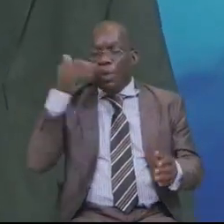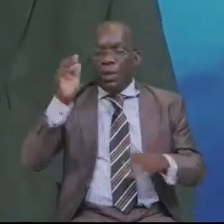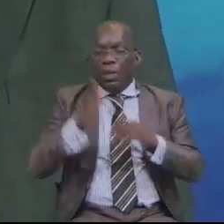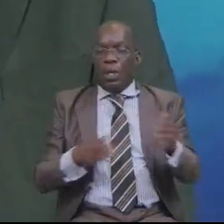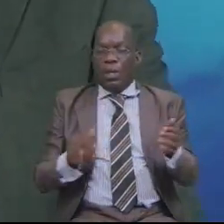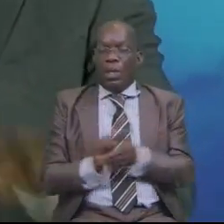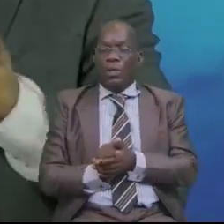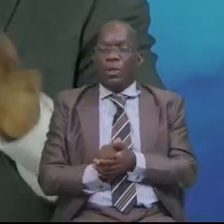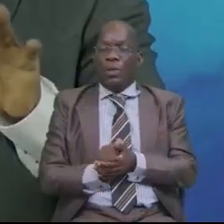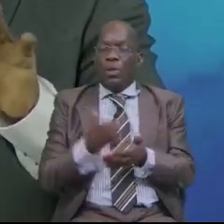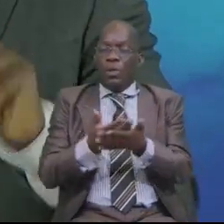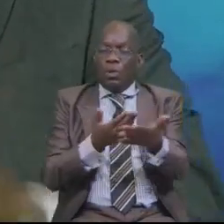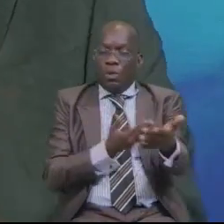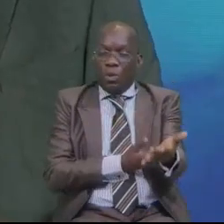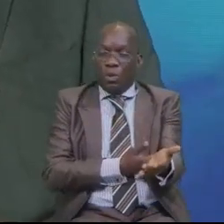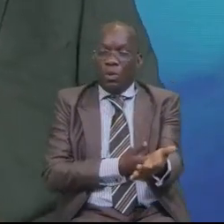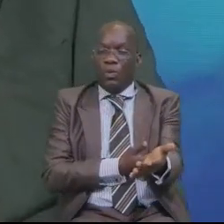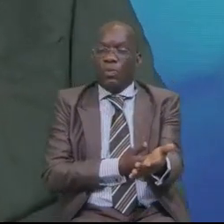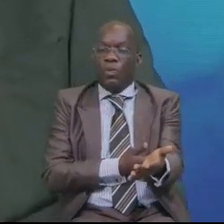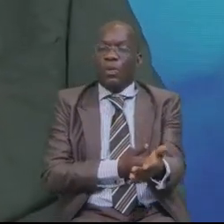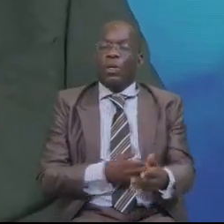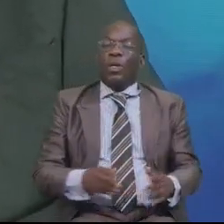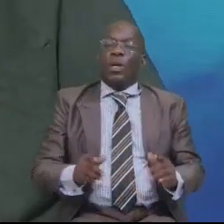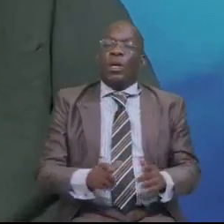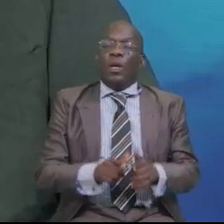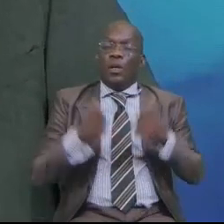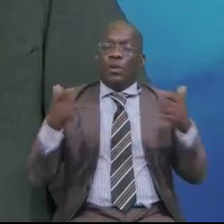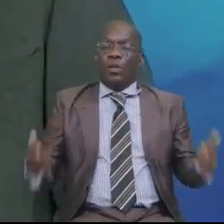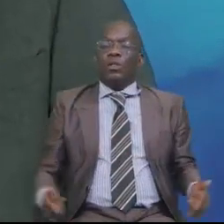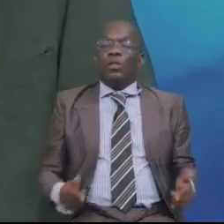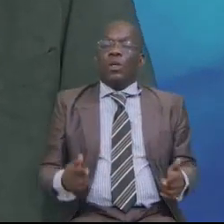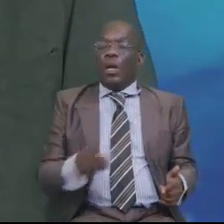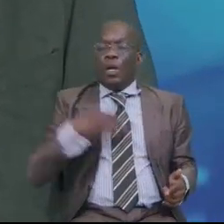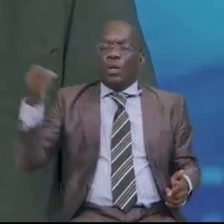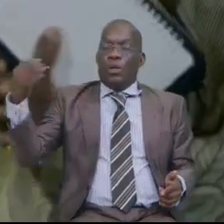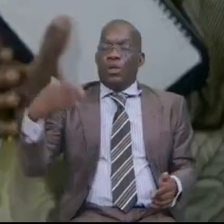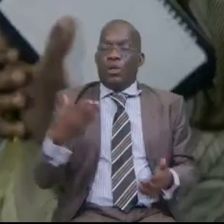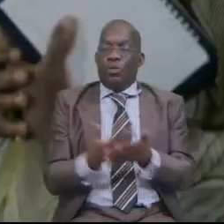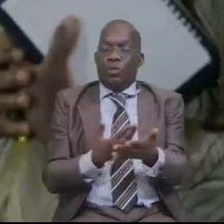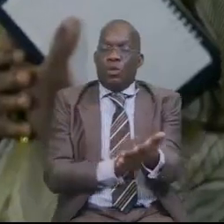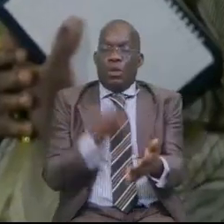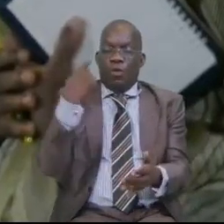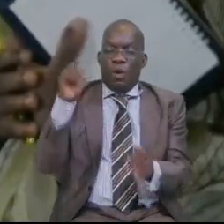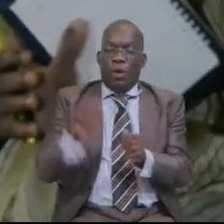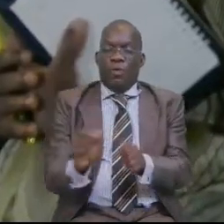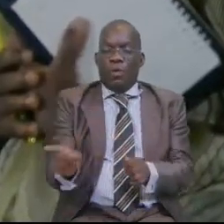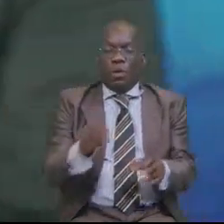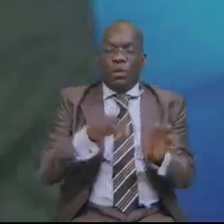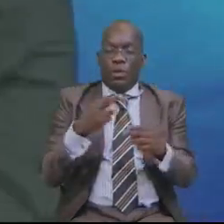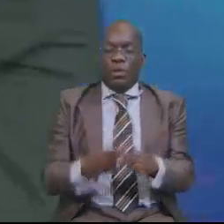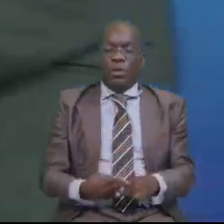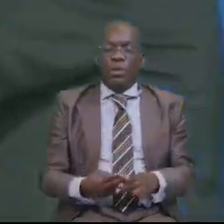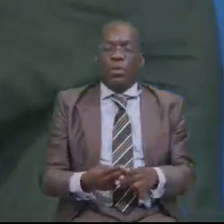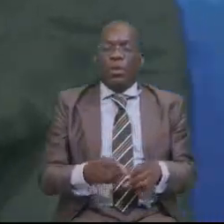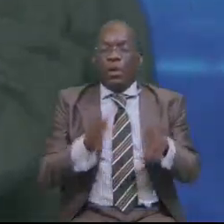Gracious and great morning for everyone in Jesus' name. Father, we thank you